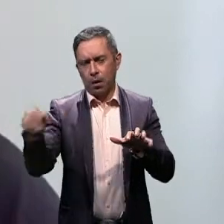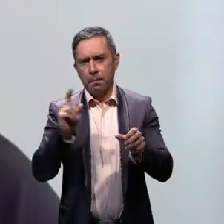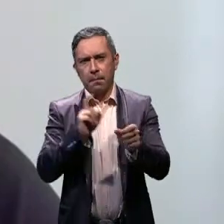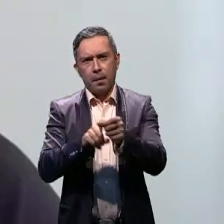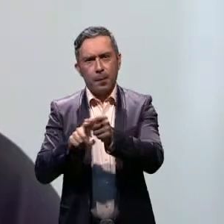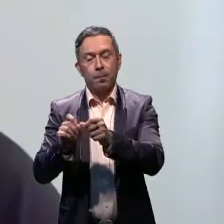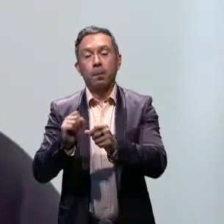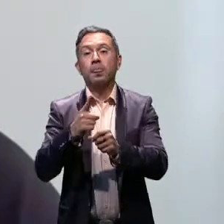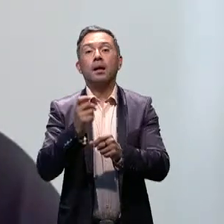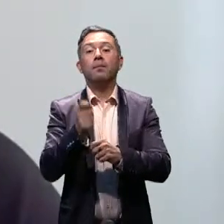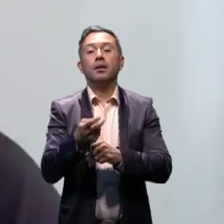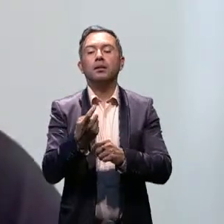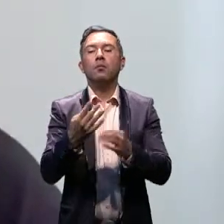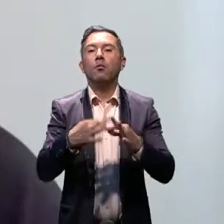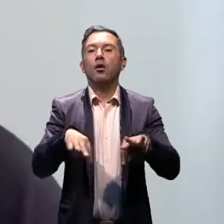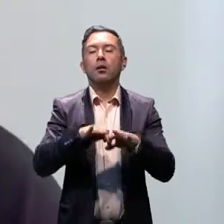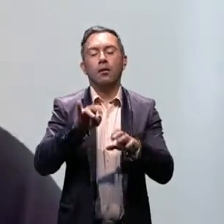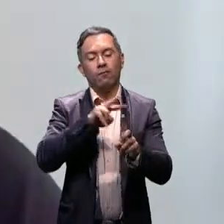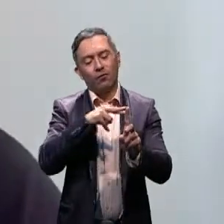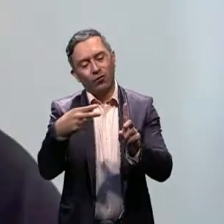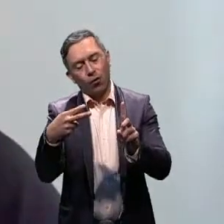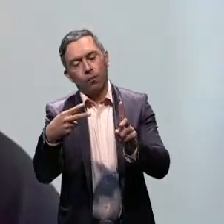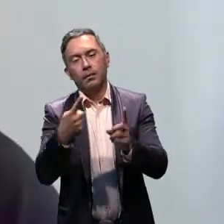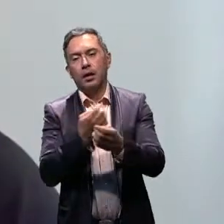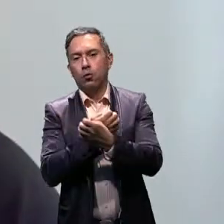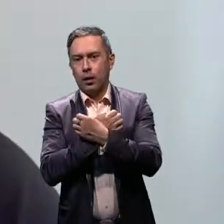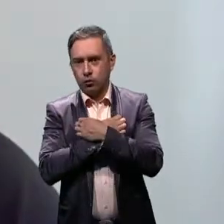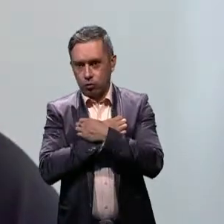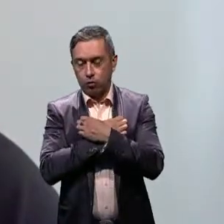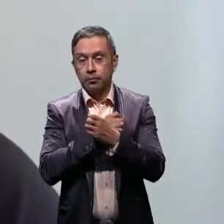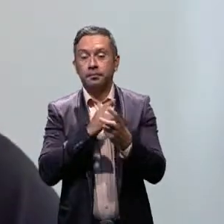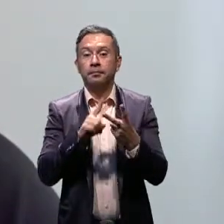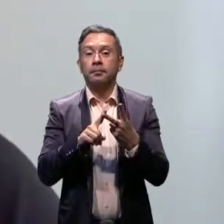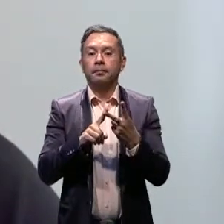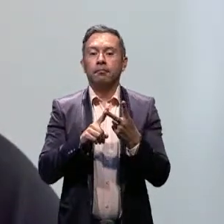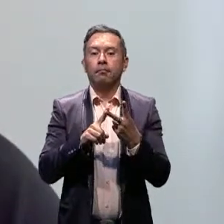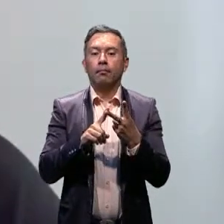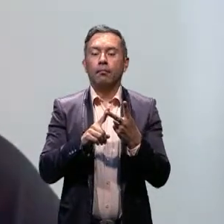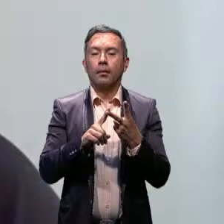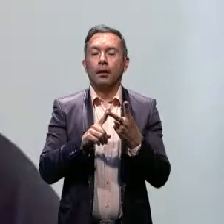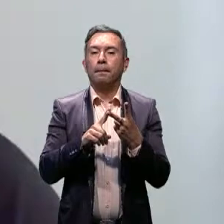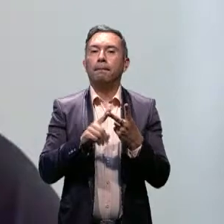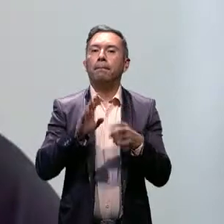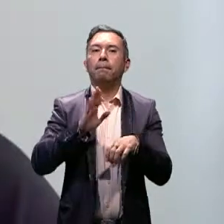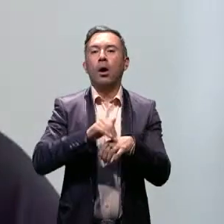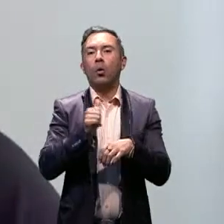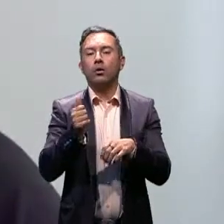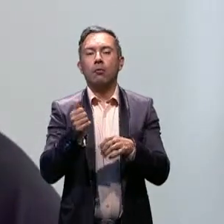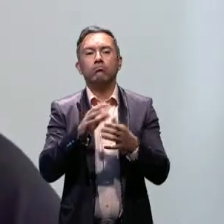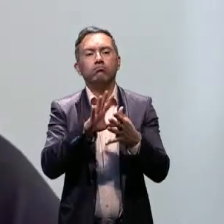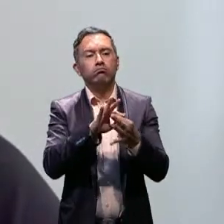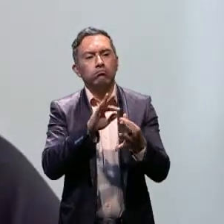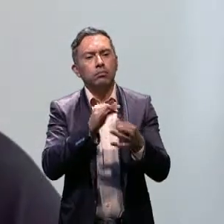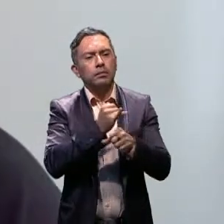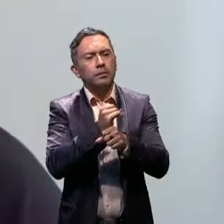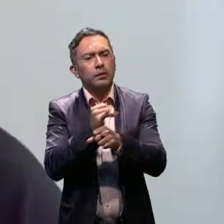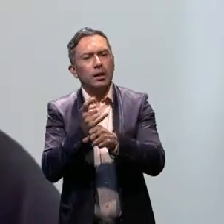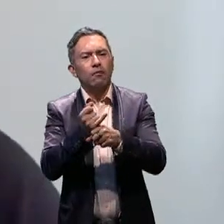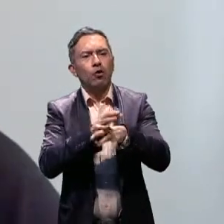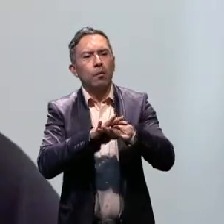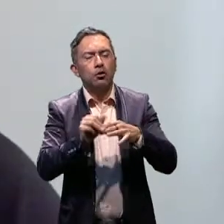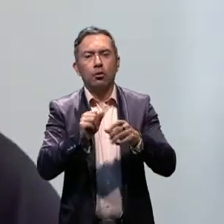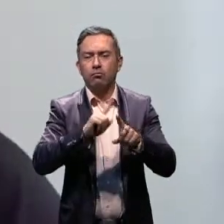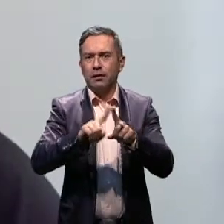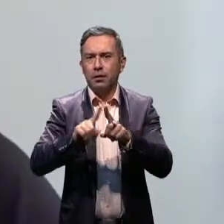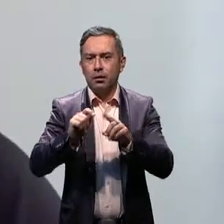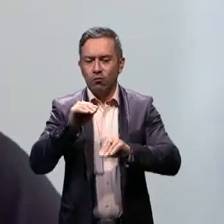and with no doubt from a perspective of education, with collection of information that is